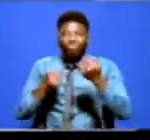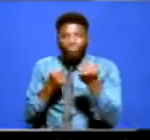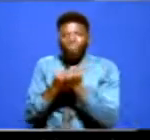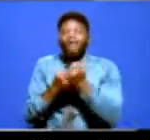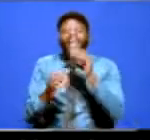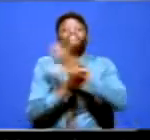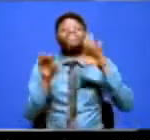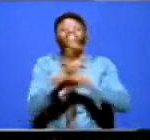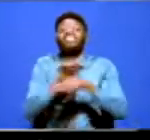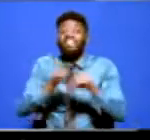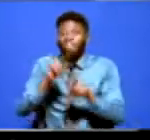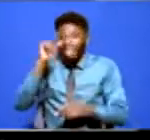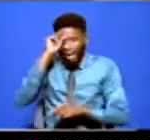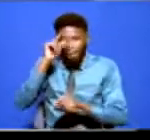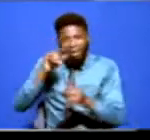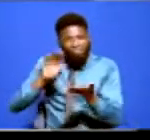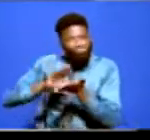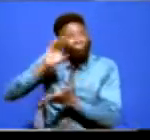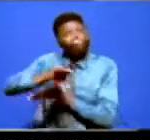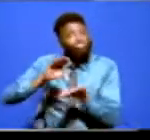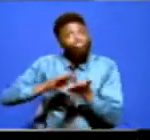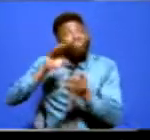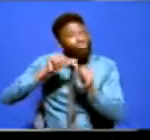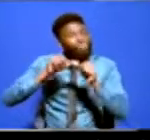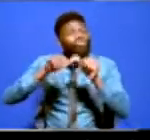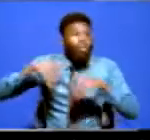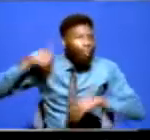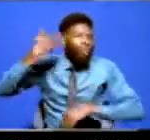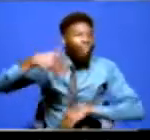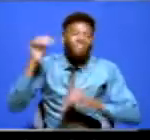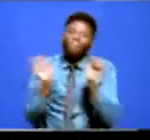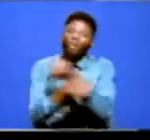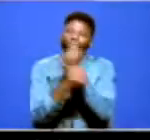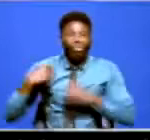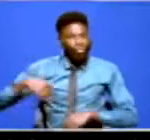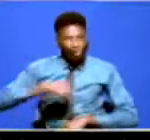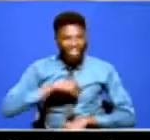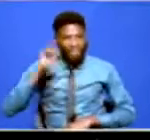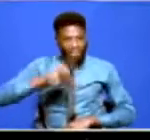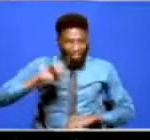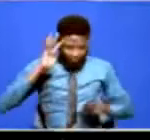same time. So we need to be more innovative in how do we raise funds.